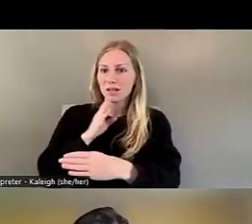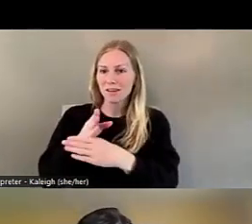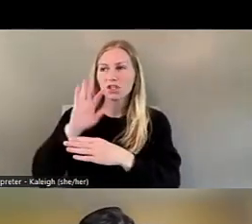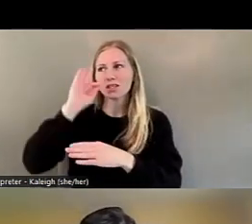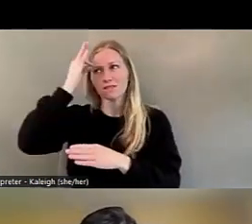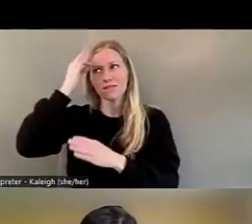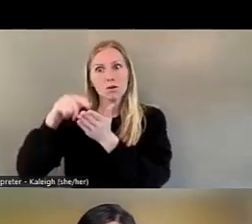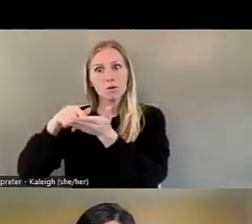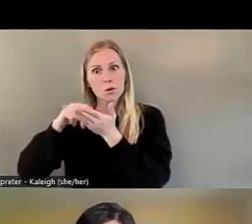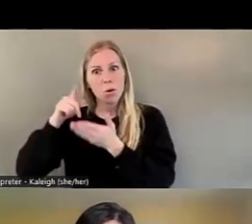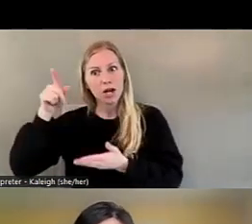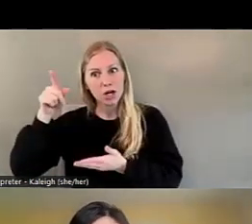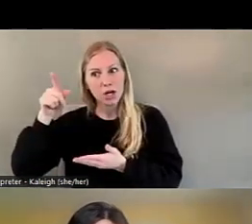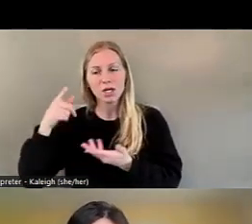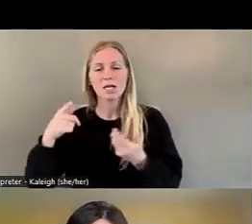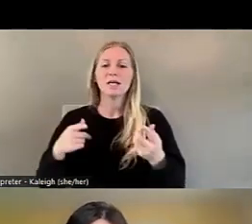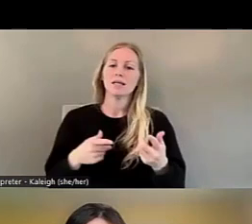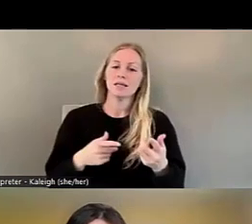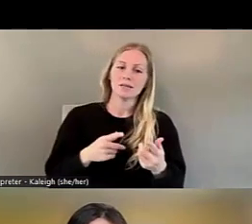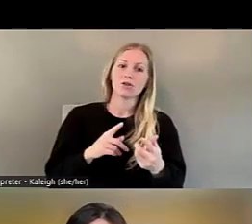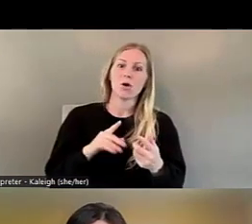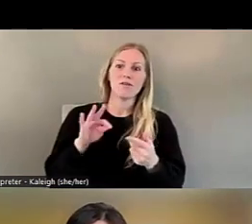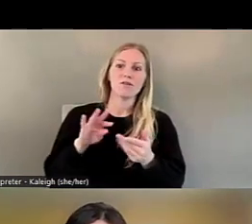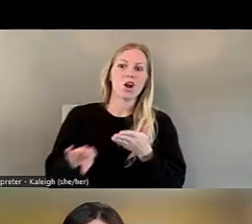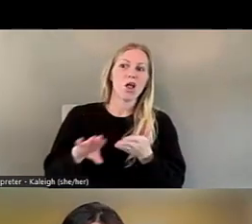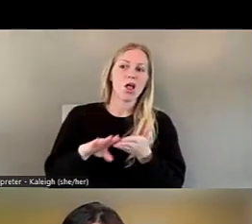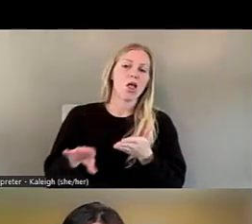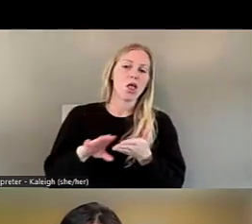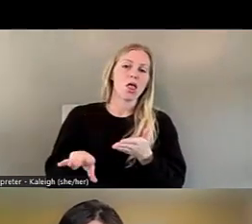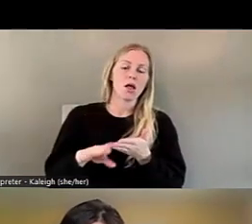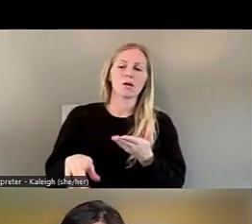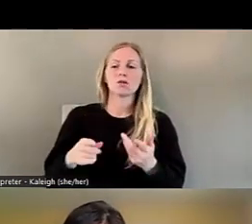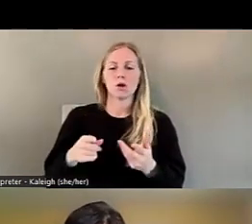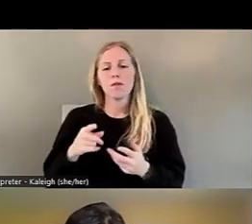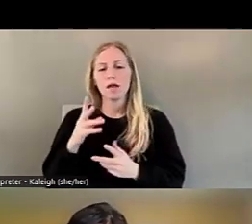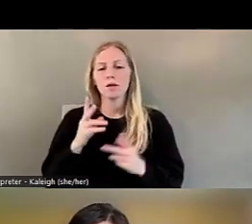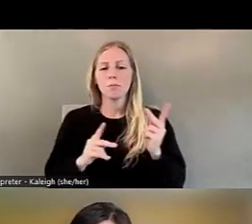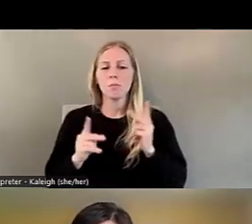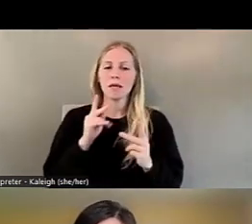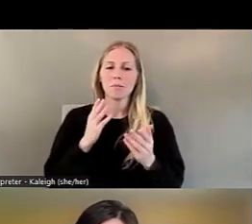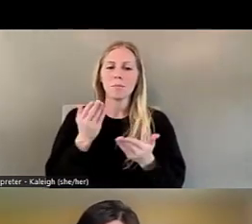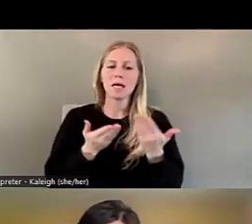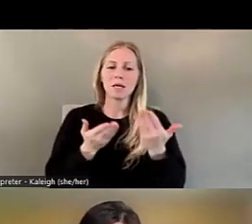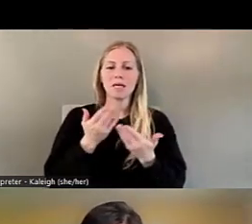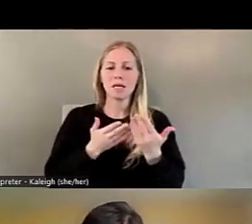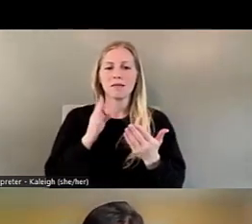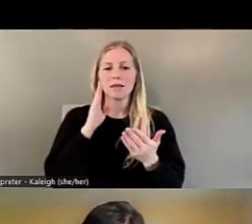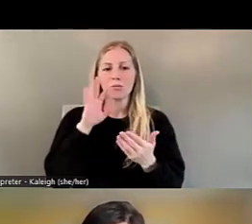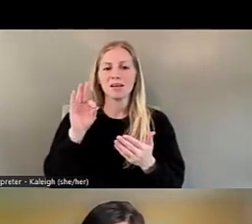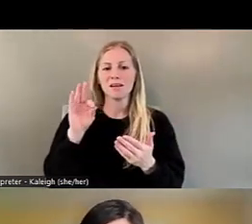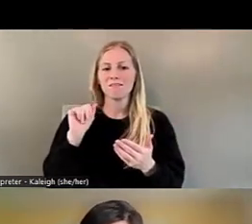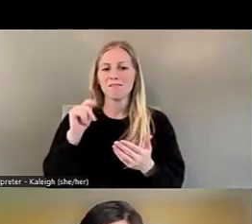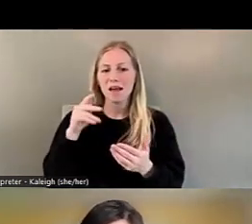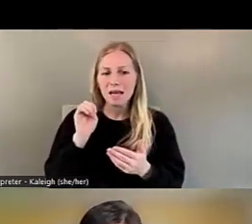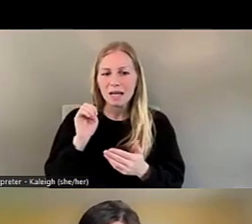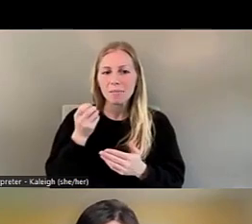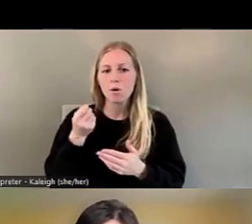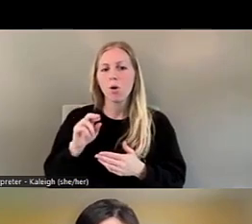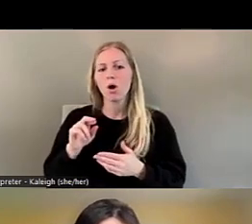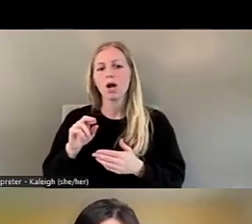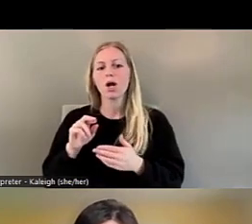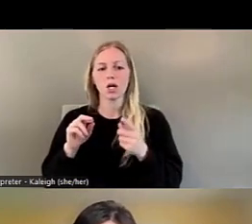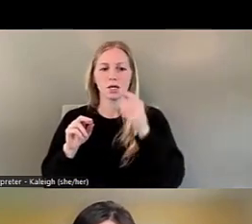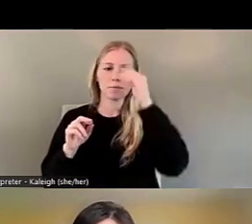required, then there may be a denial of FAPE, free appropriate public education or equal educational opportunity under either